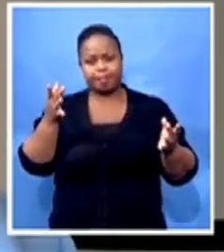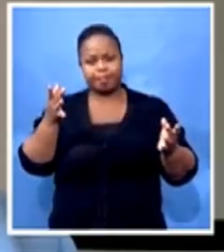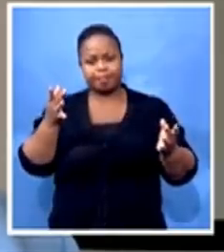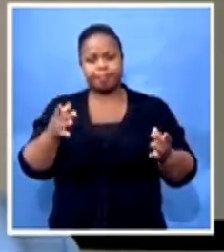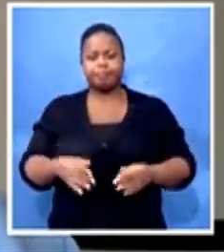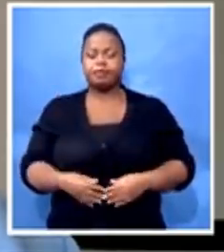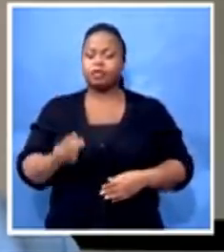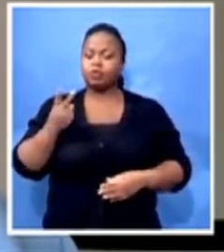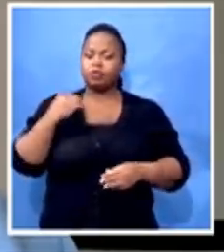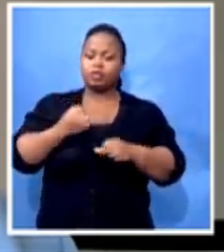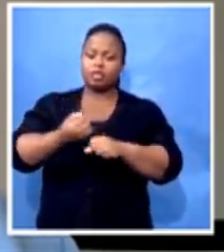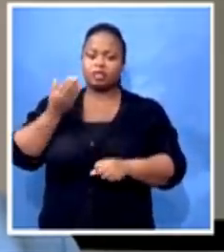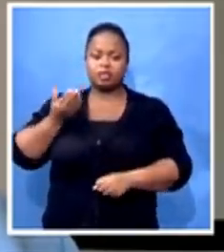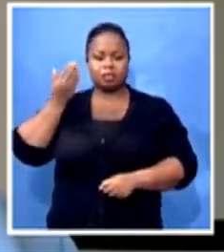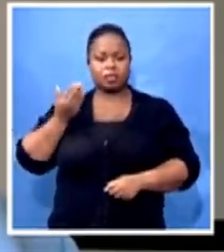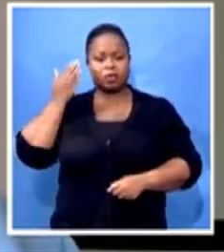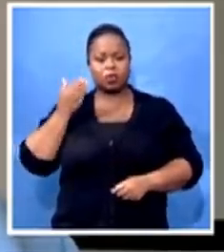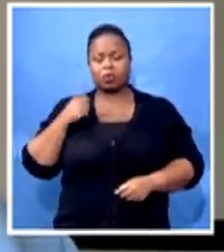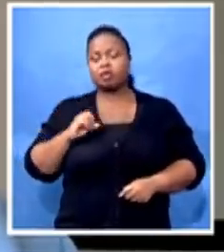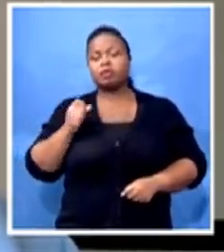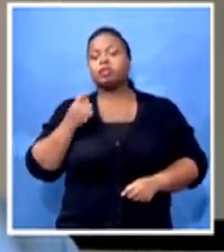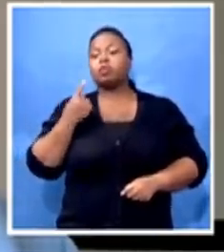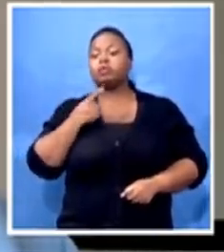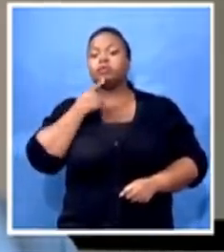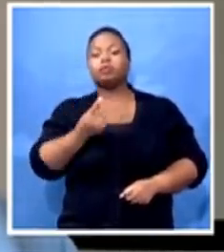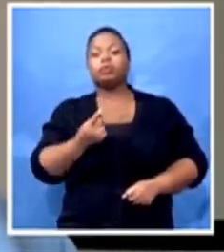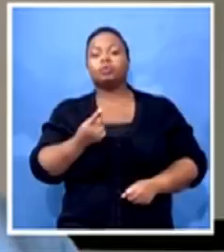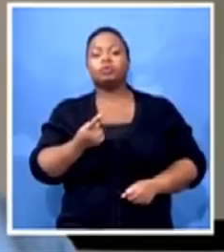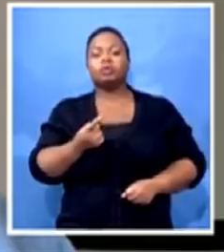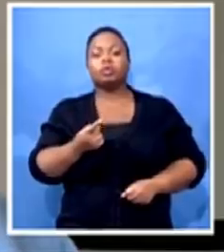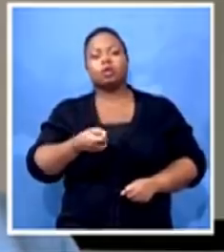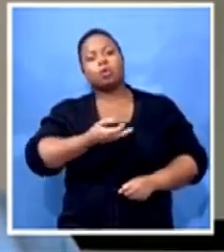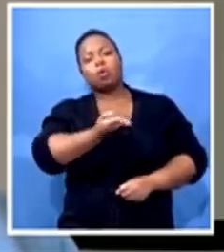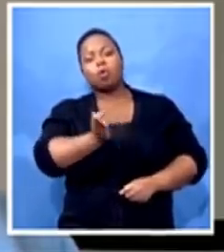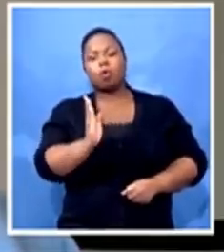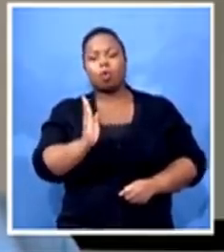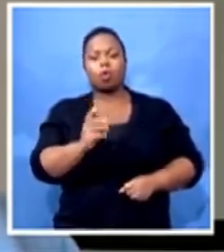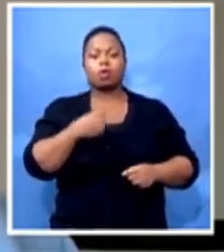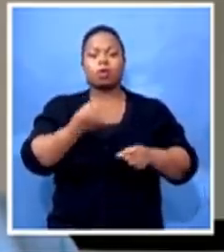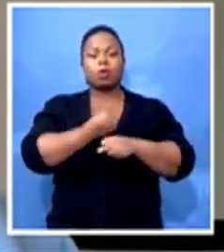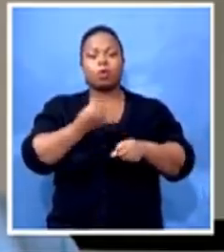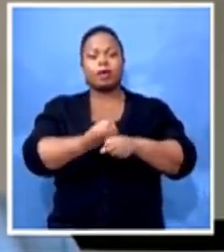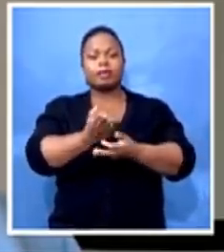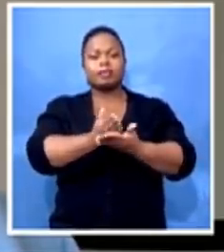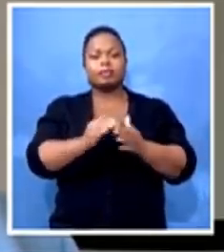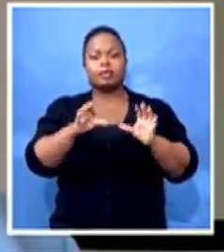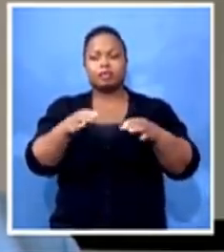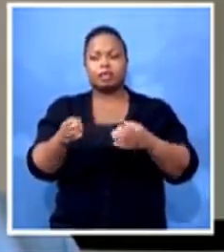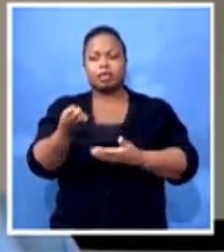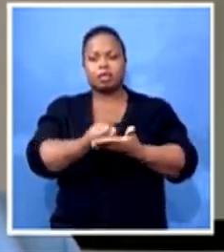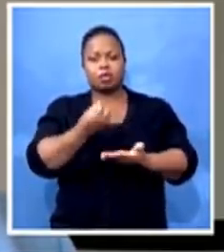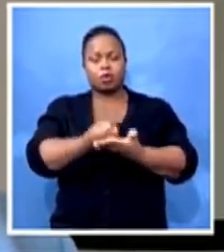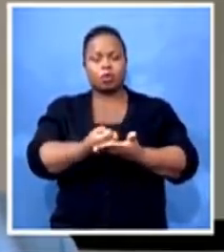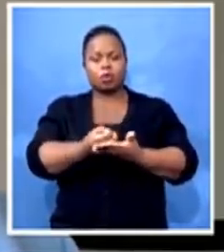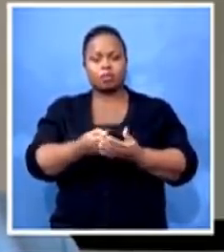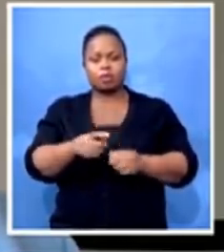you the entire productive sector of the South African economy will require to be rescued